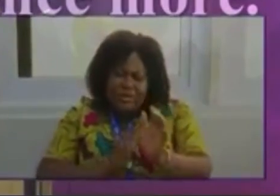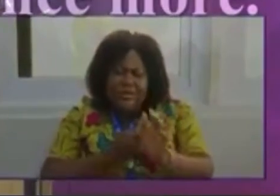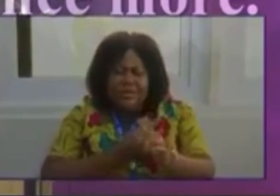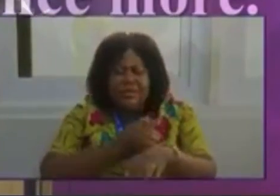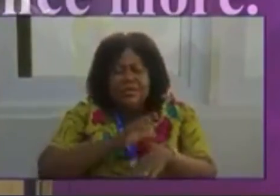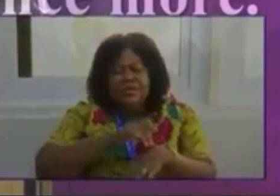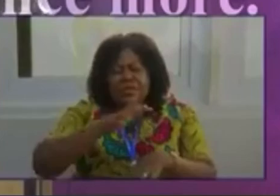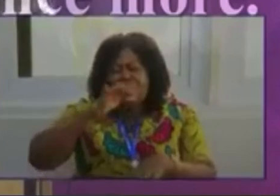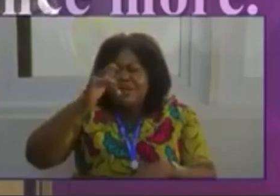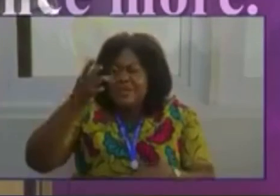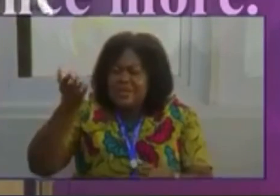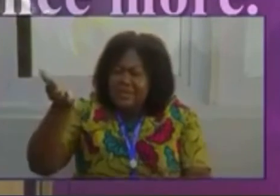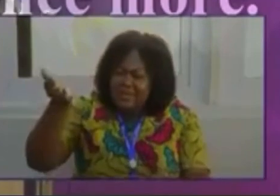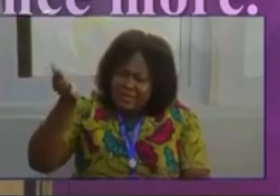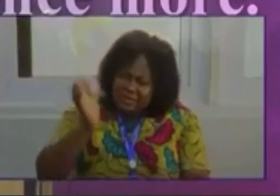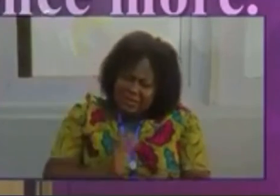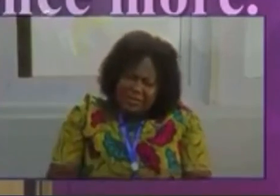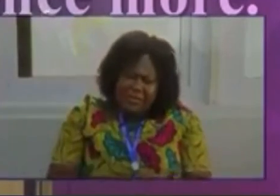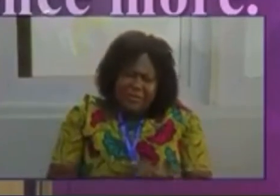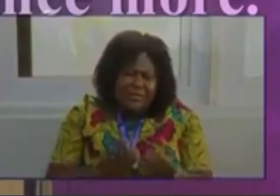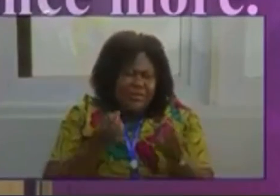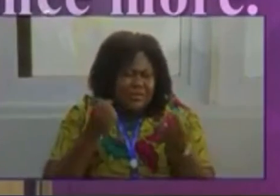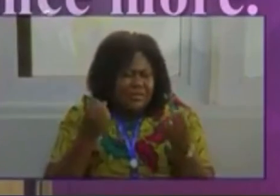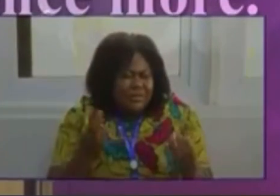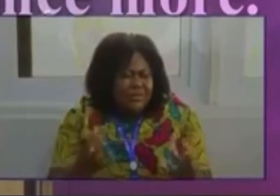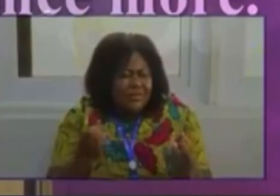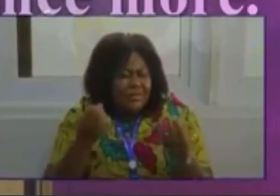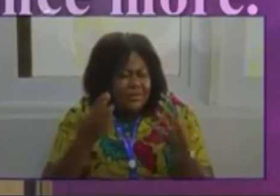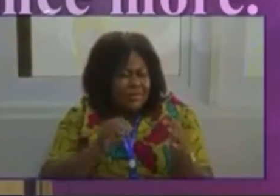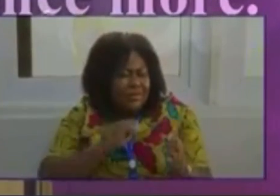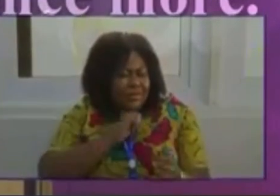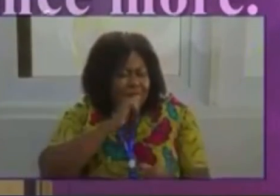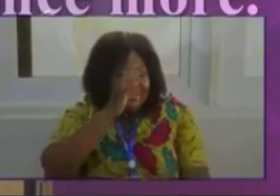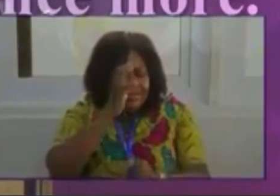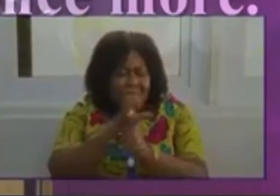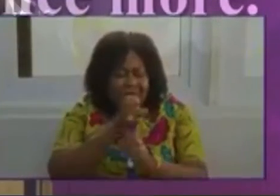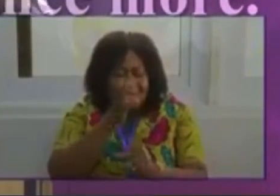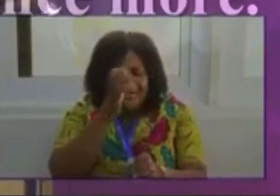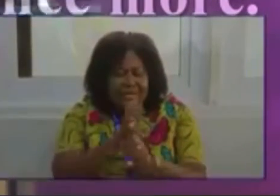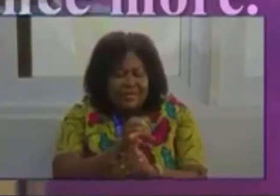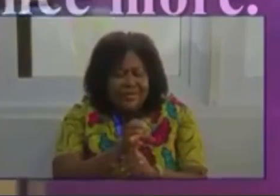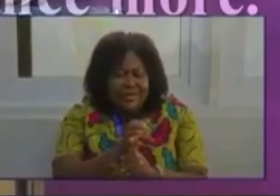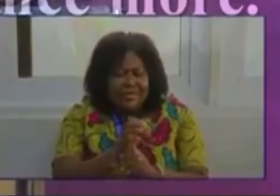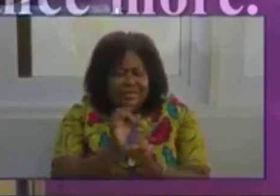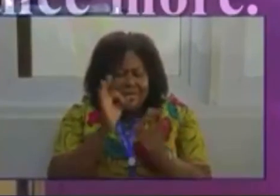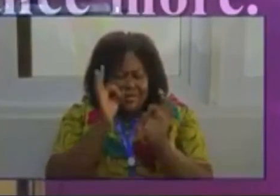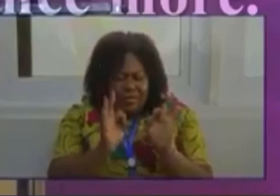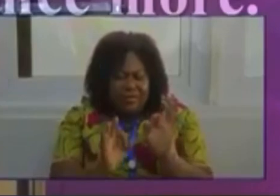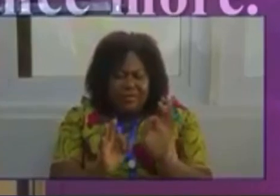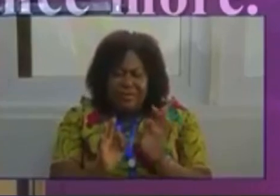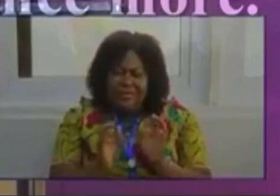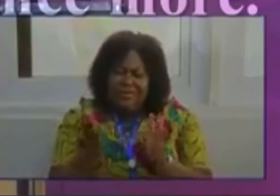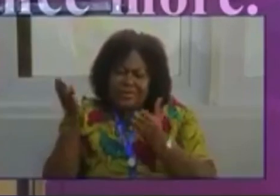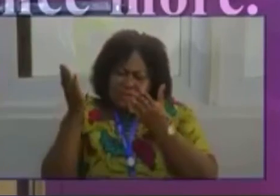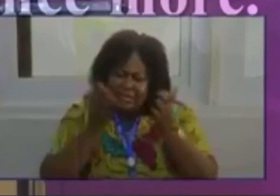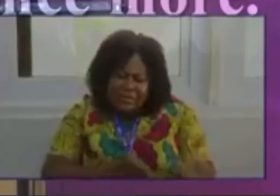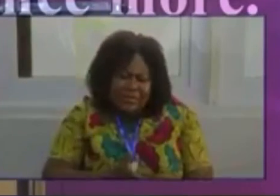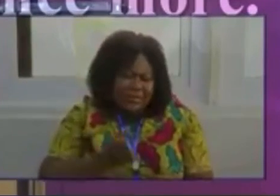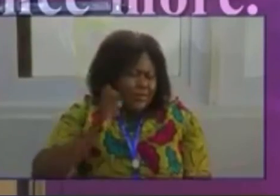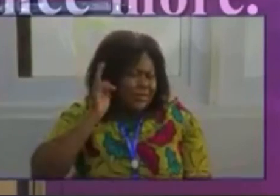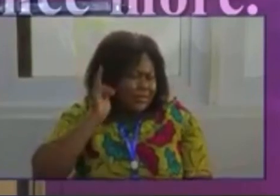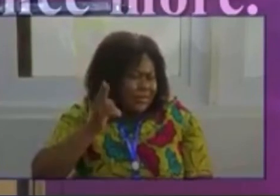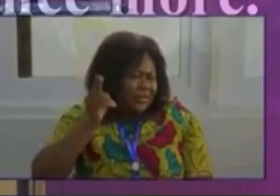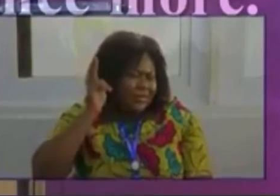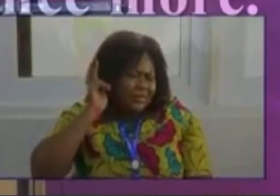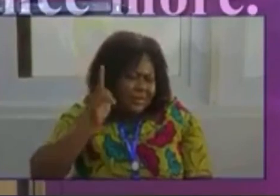again. Many a times, if you are not very careful, you'll be talking about the past history. It